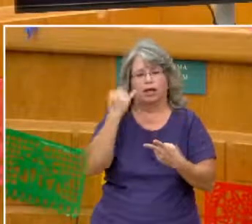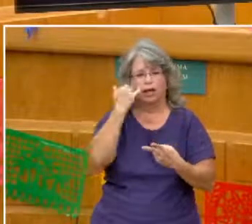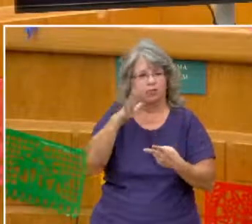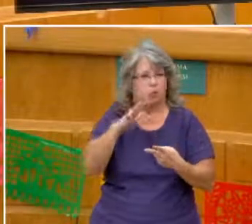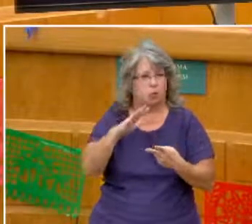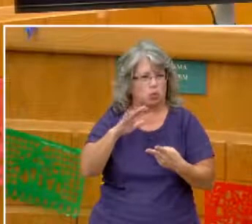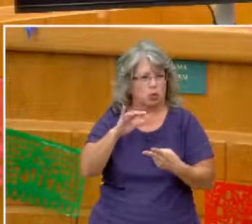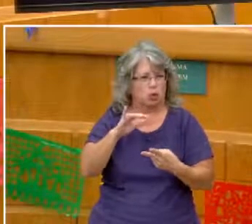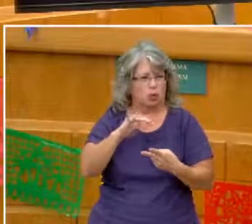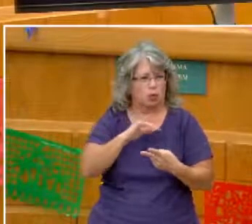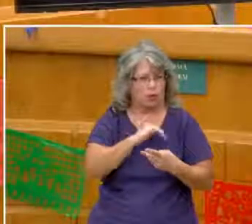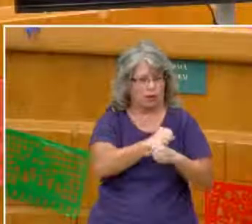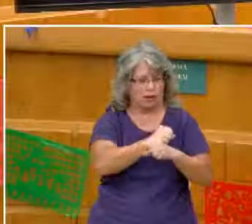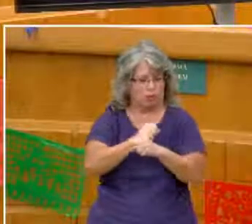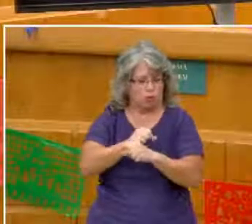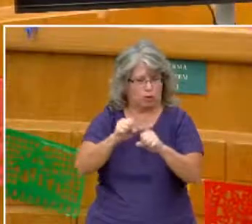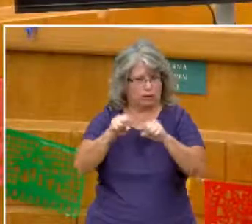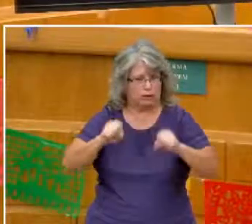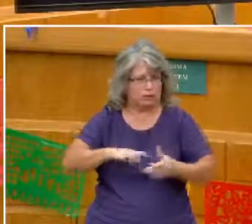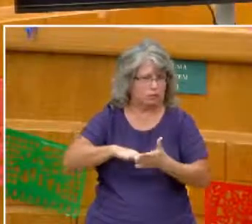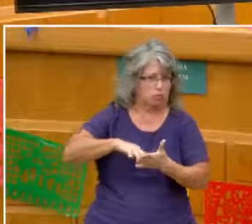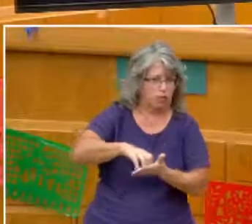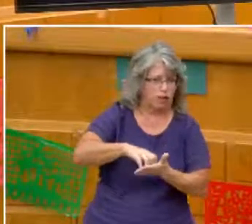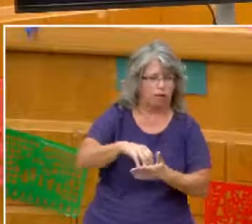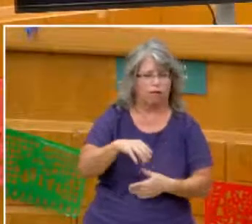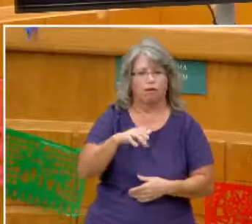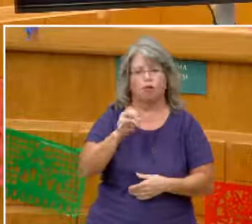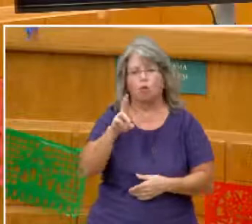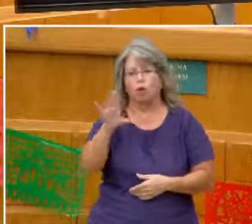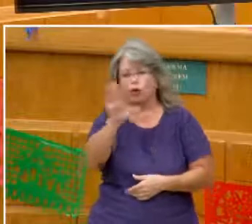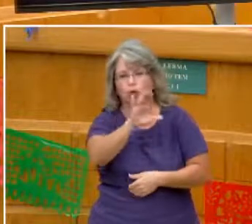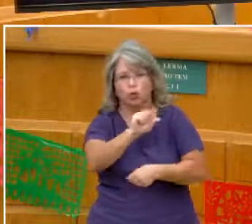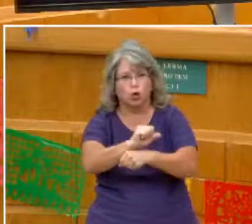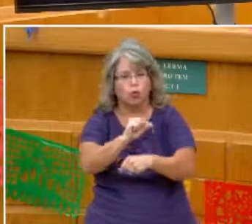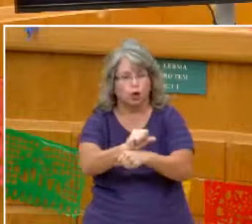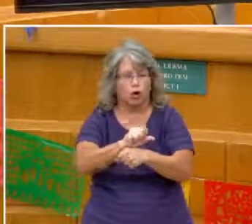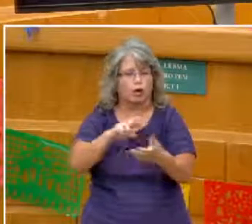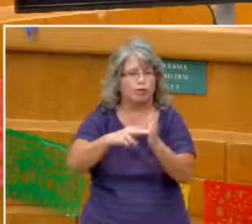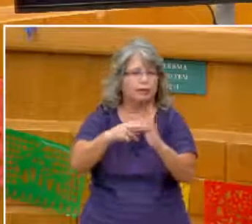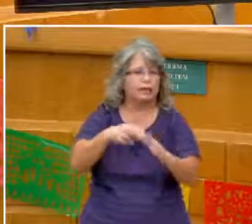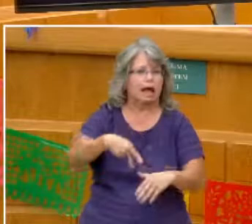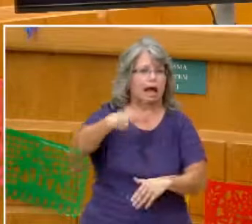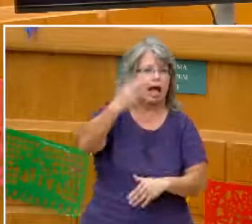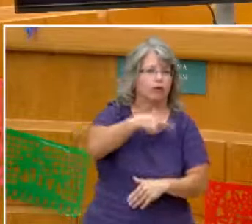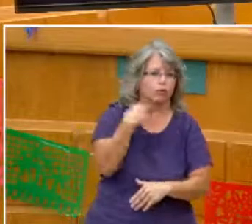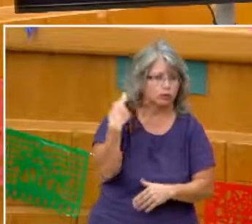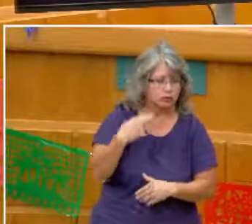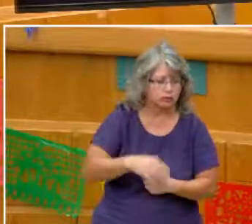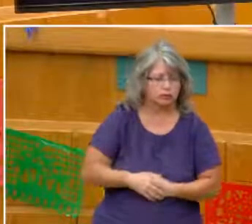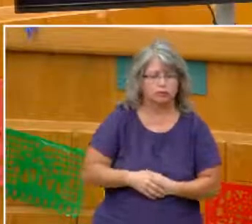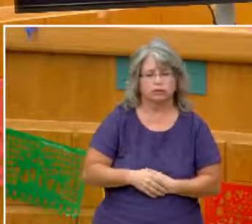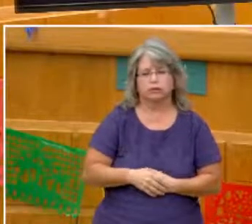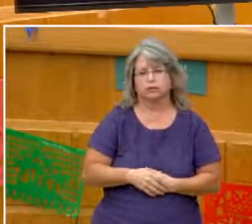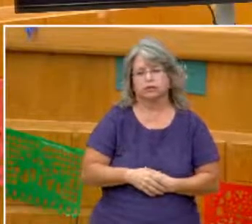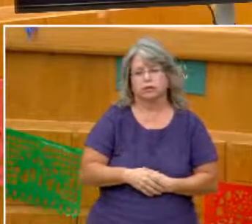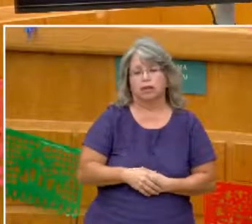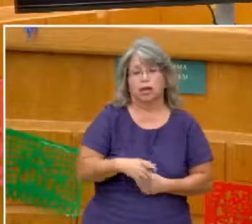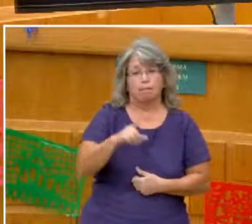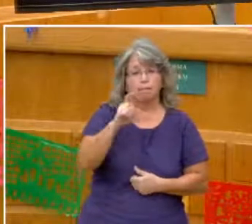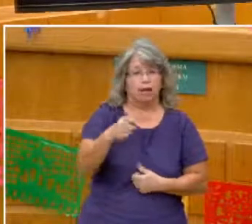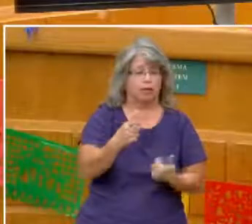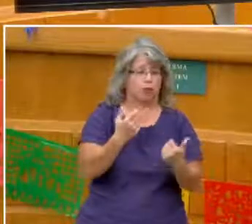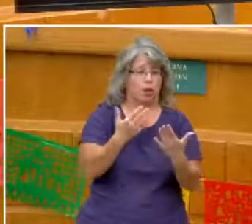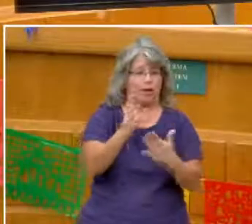to COVID-19. It must be at least 6 months after the second dose in order to get a booster. So if you